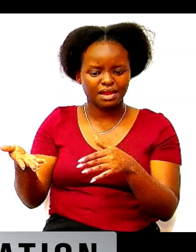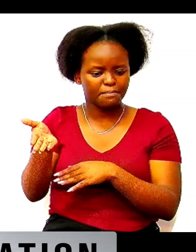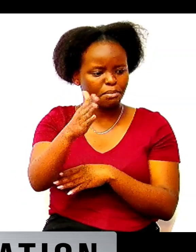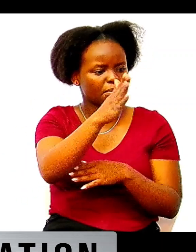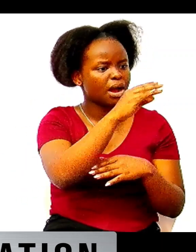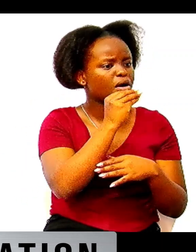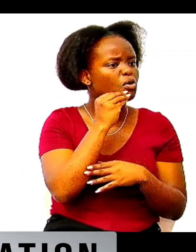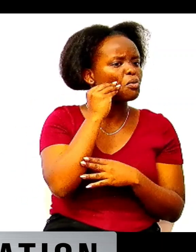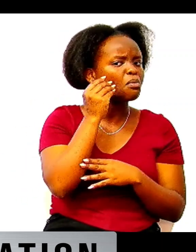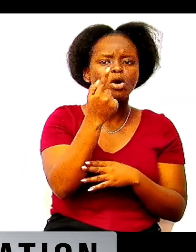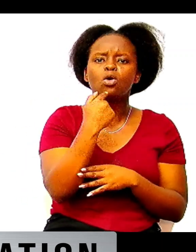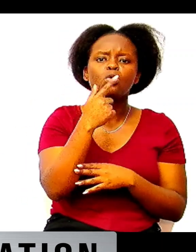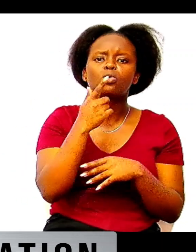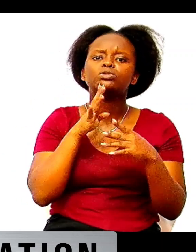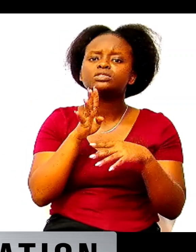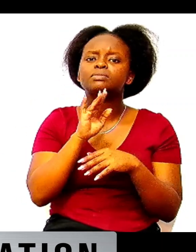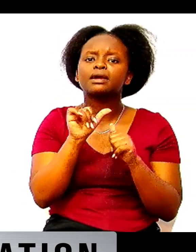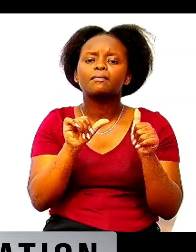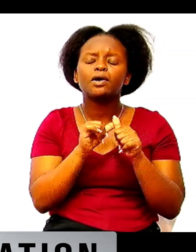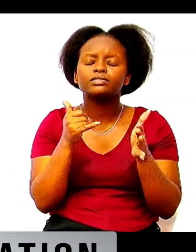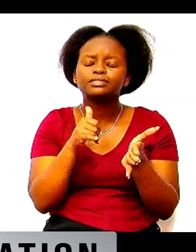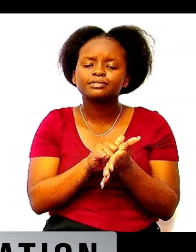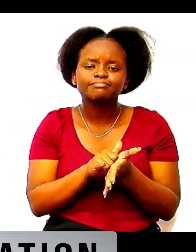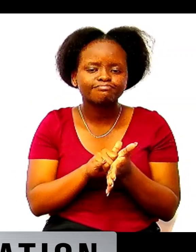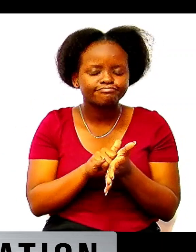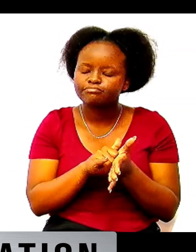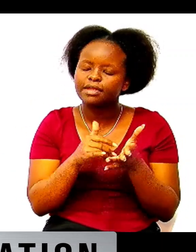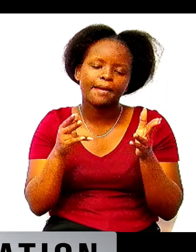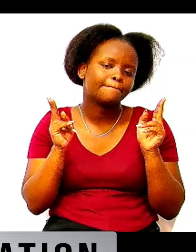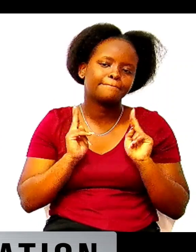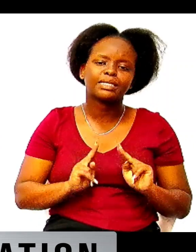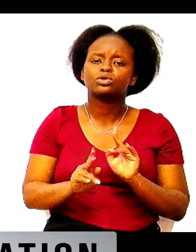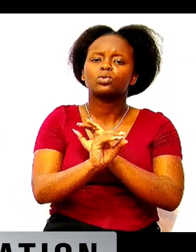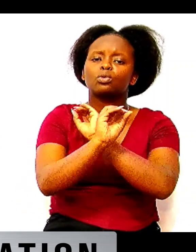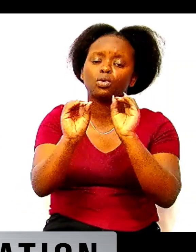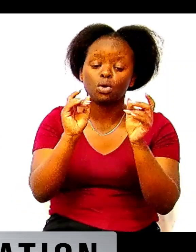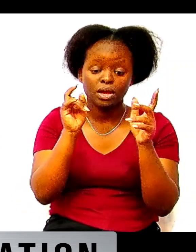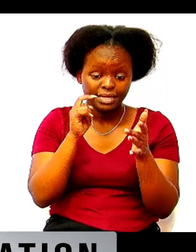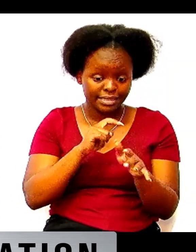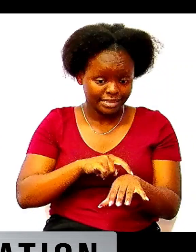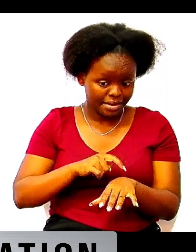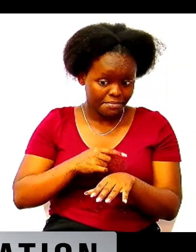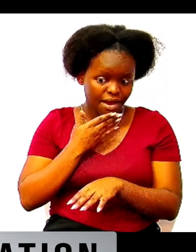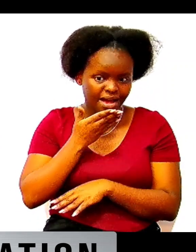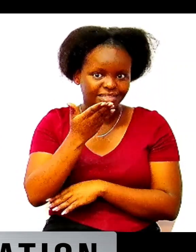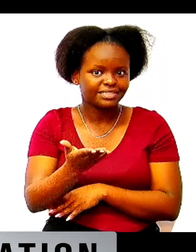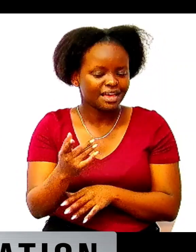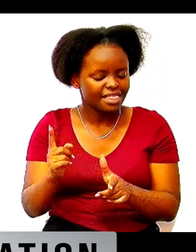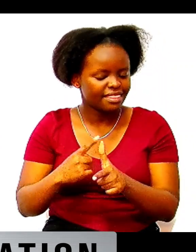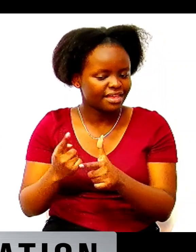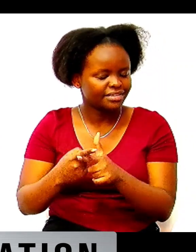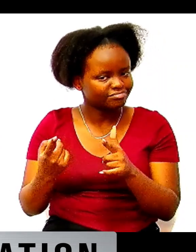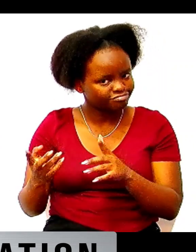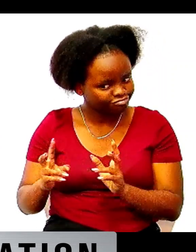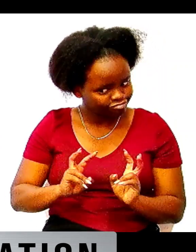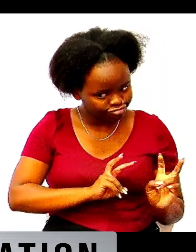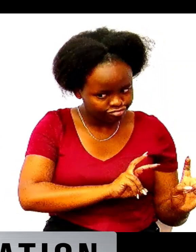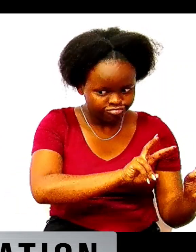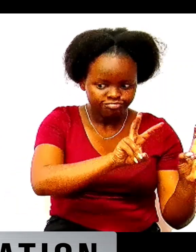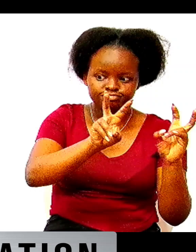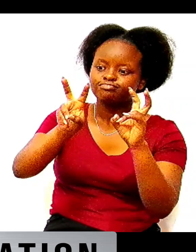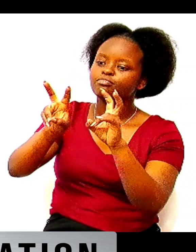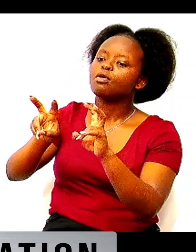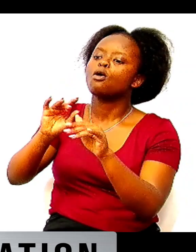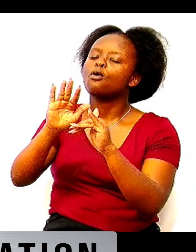have talked about this issue? Nobody. But you see now, when you respond, then now it brings an entire problem. Okay,